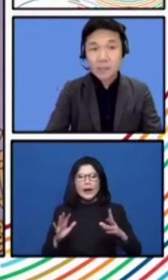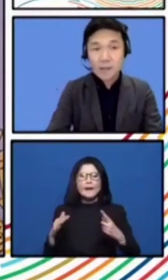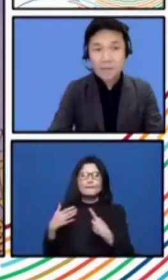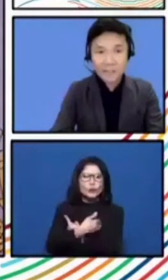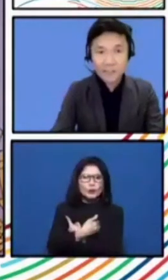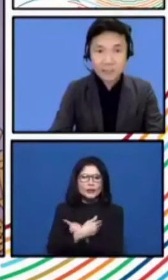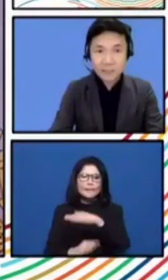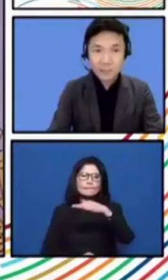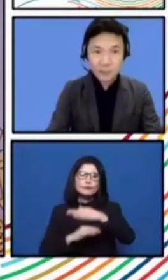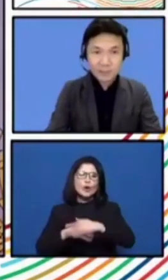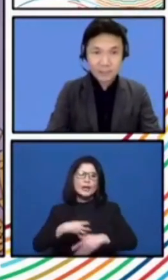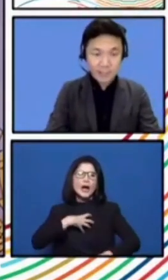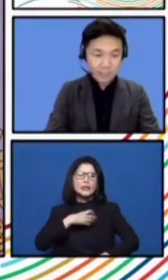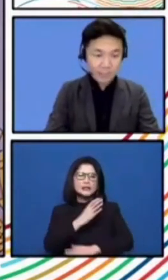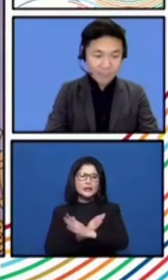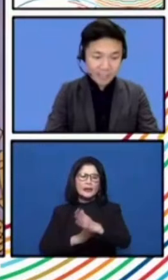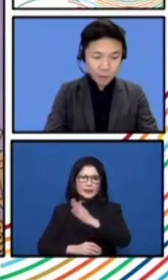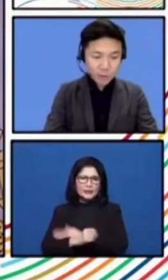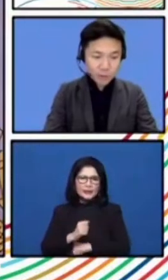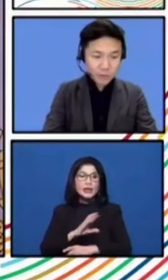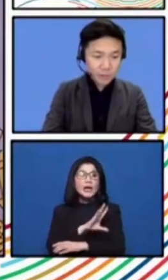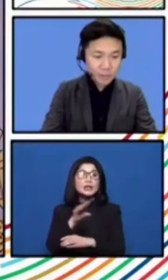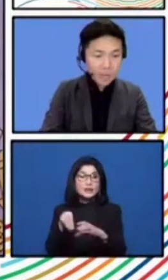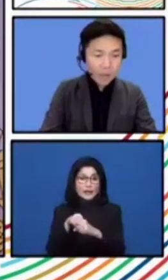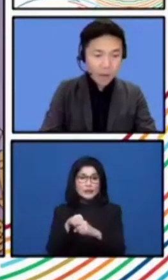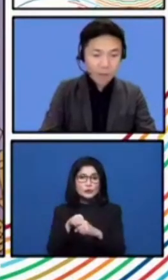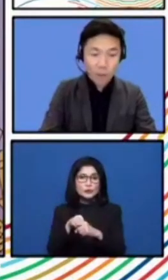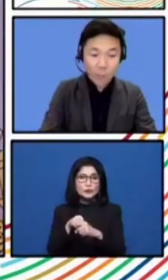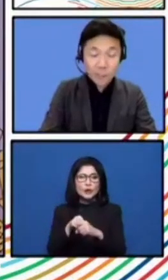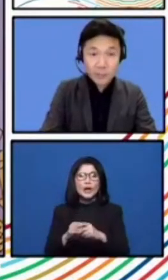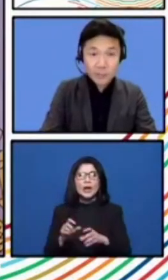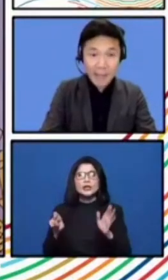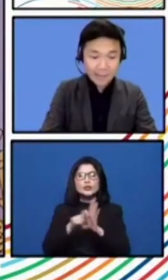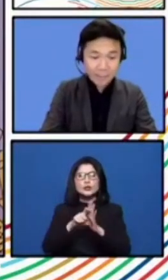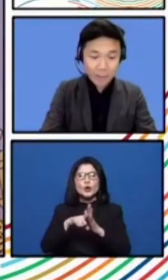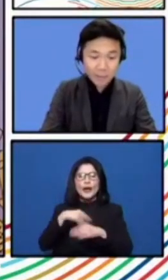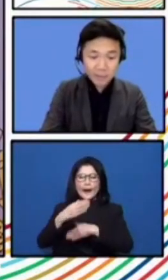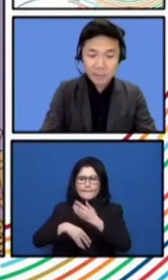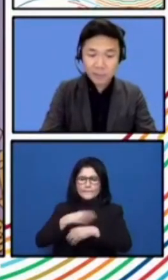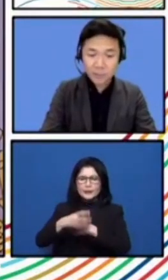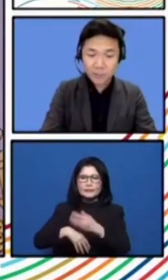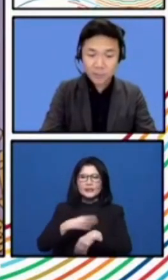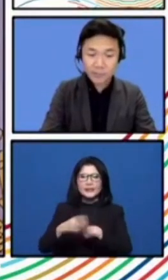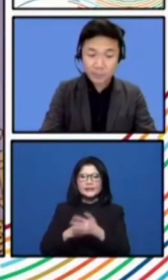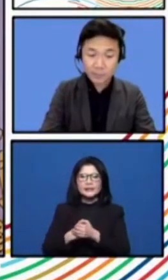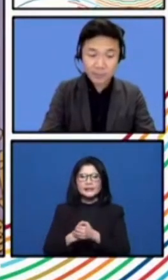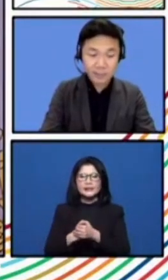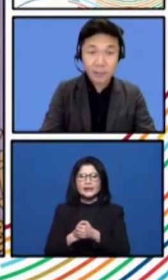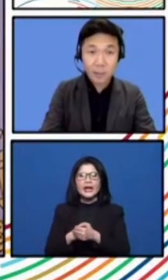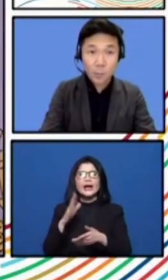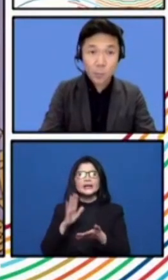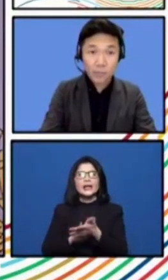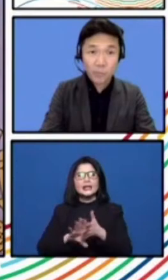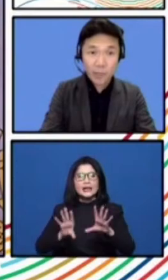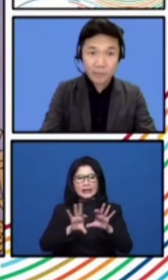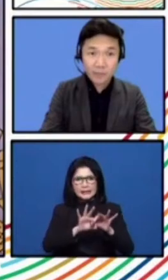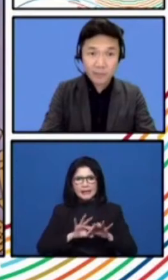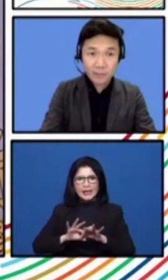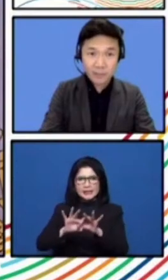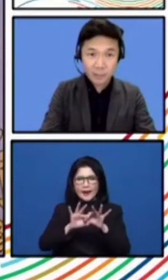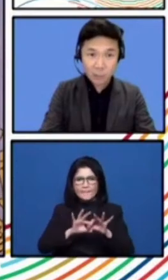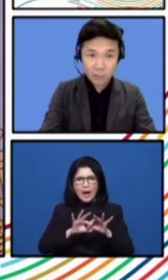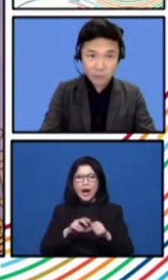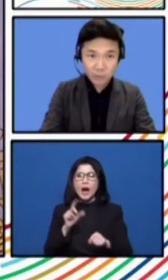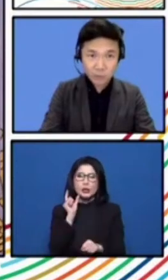things such as the implementation of cooperation in handling persons with disabilities with the relevant